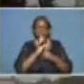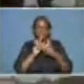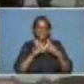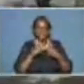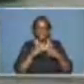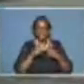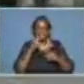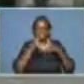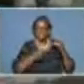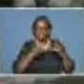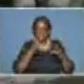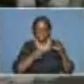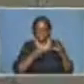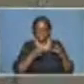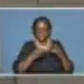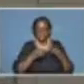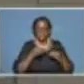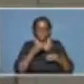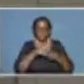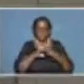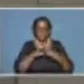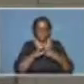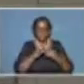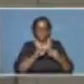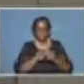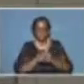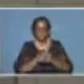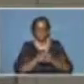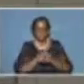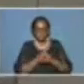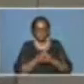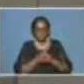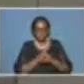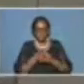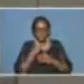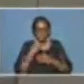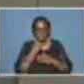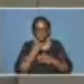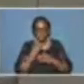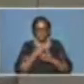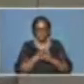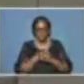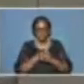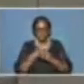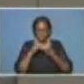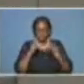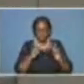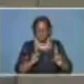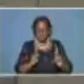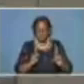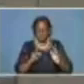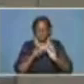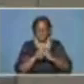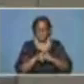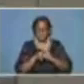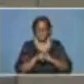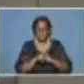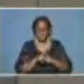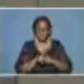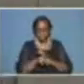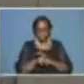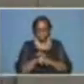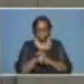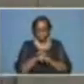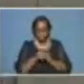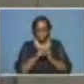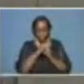trial process in our judicial system. I believe one of the recent persons murdered was on bail for